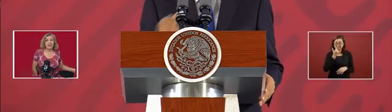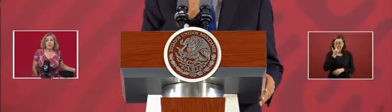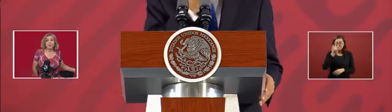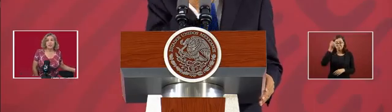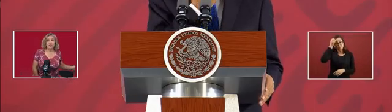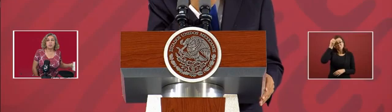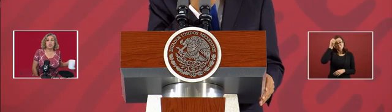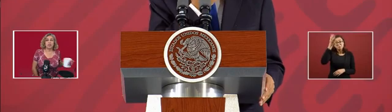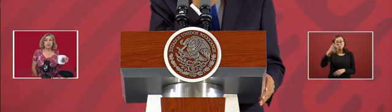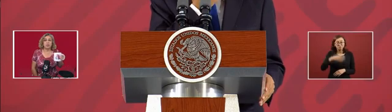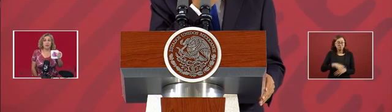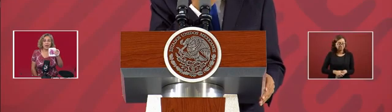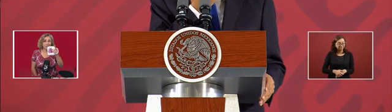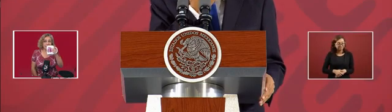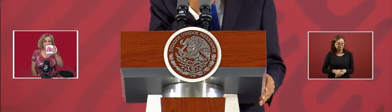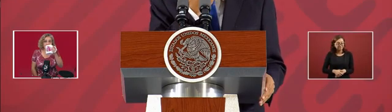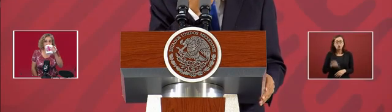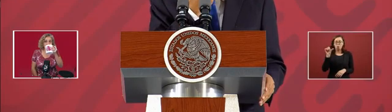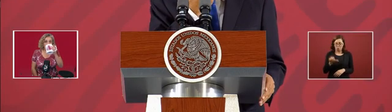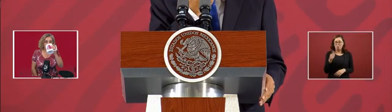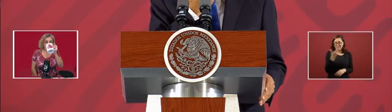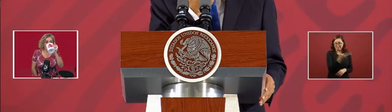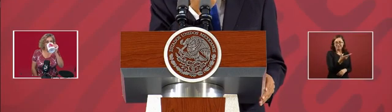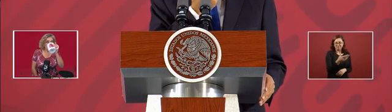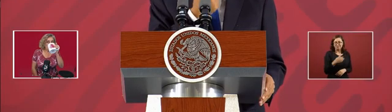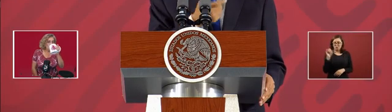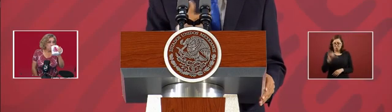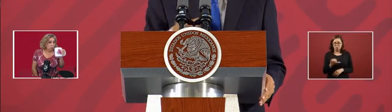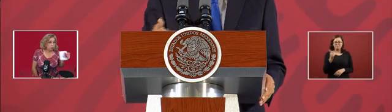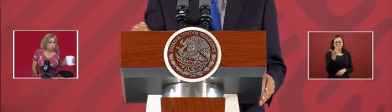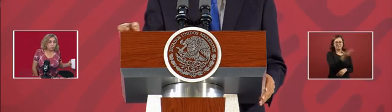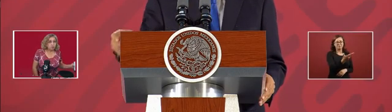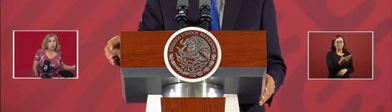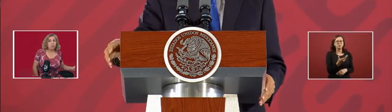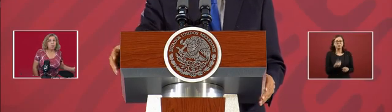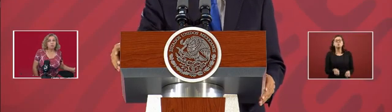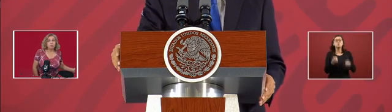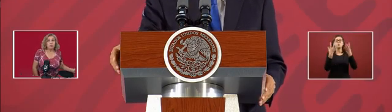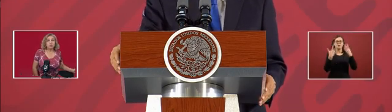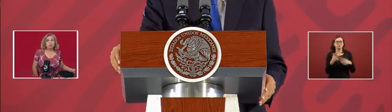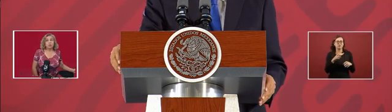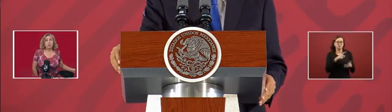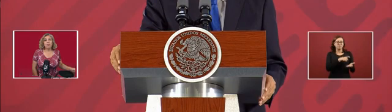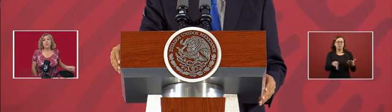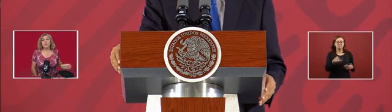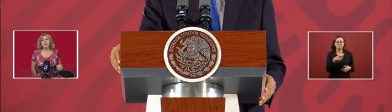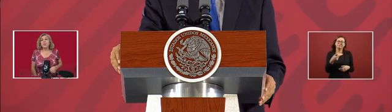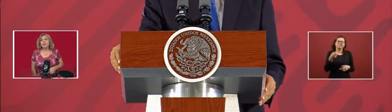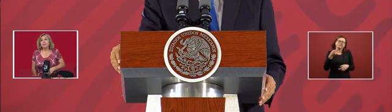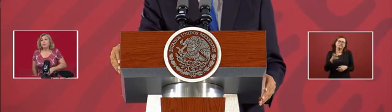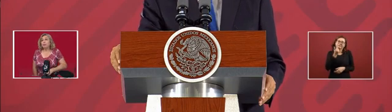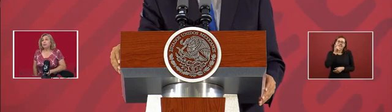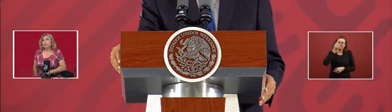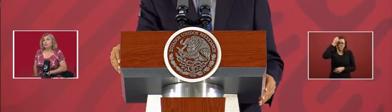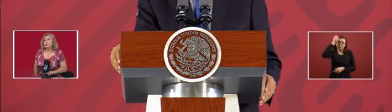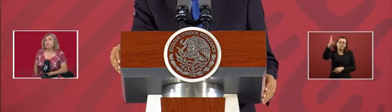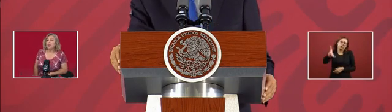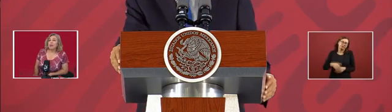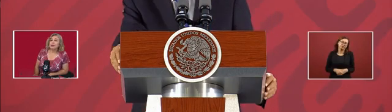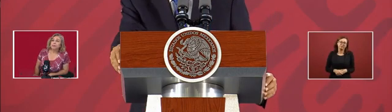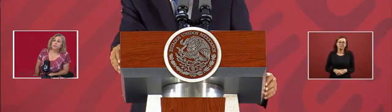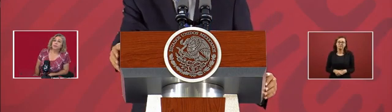ancianos explain que to the esta elderly. situación- Yes, Que no tengo I do not have denuncia sobre anybody telling me about